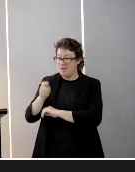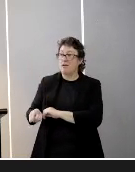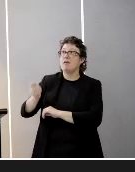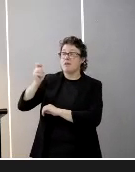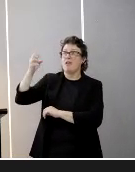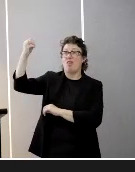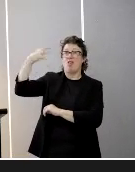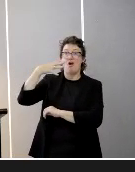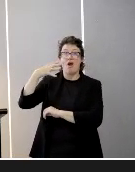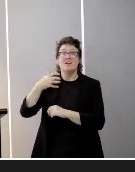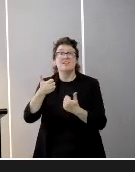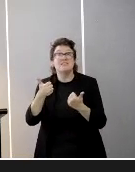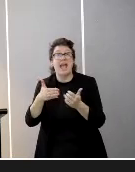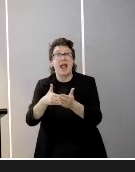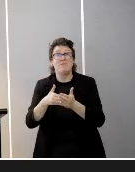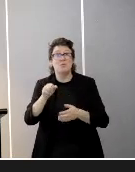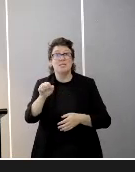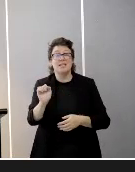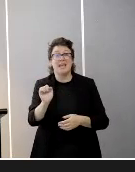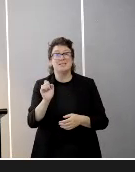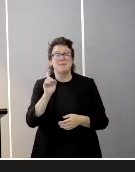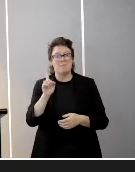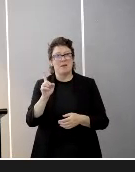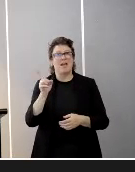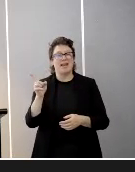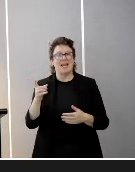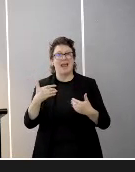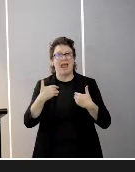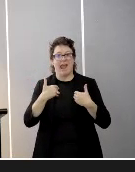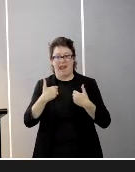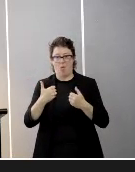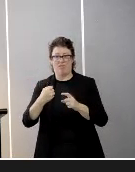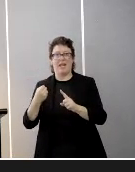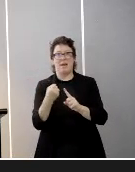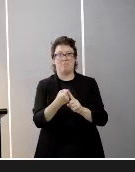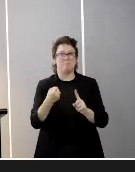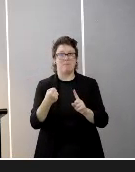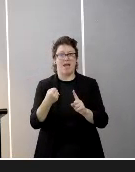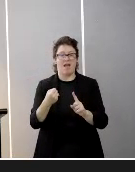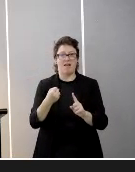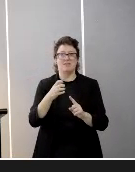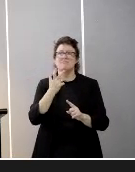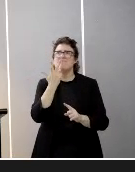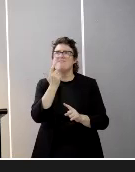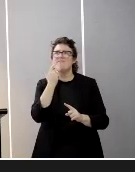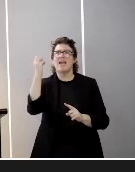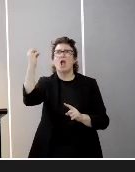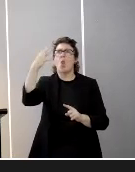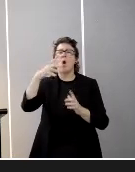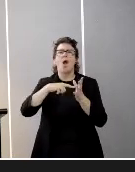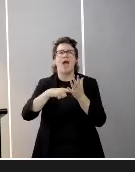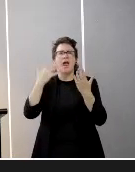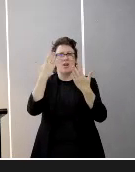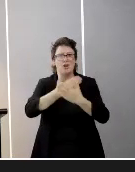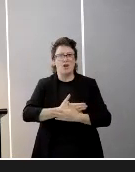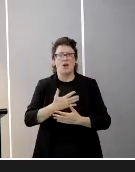in terms of being able to get things done, but there are huge health effects to having access to artificial light at night. So I just